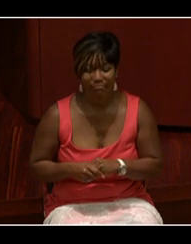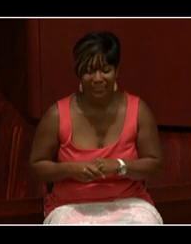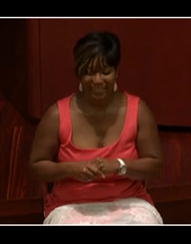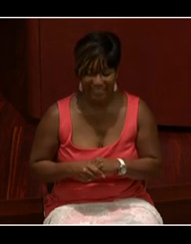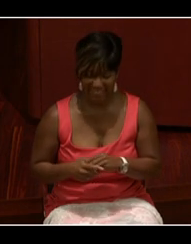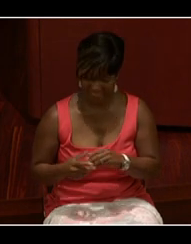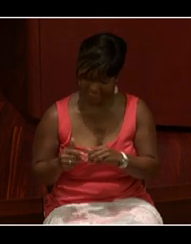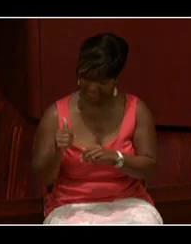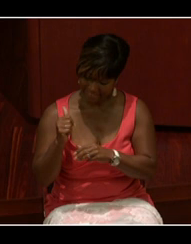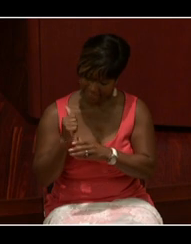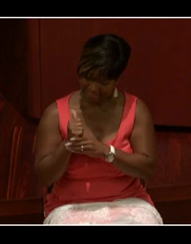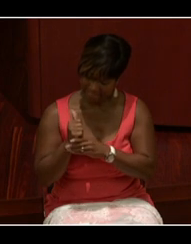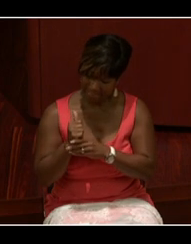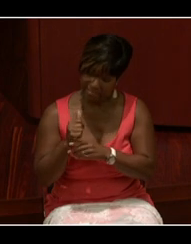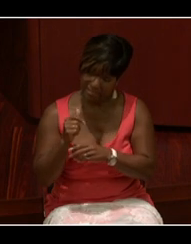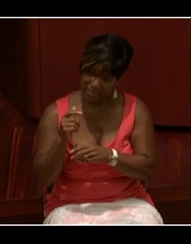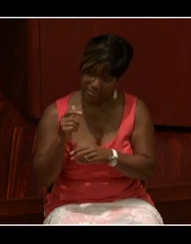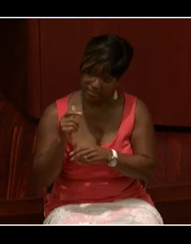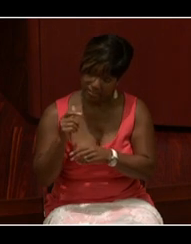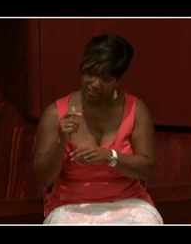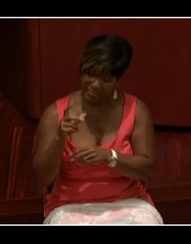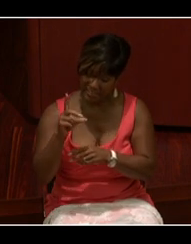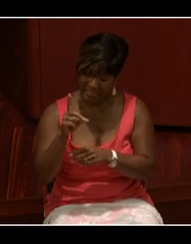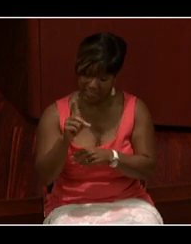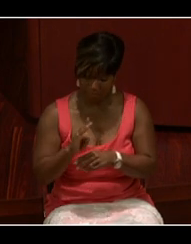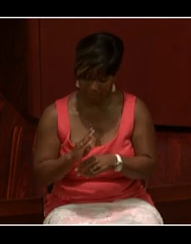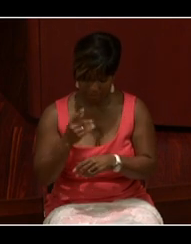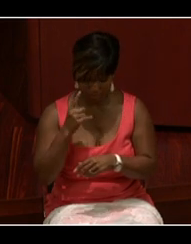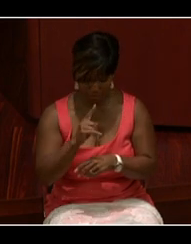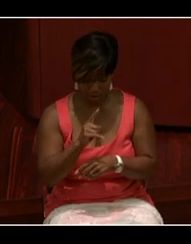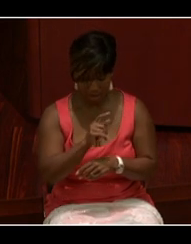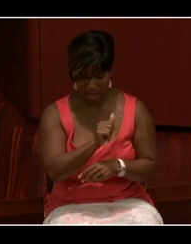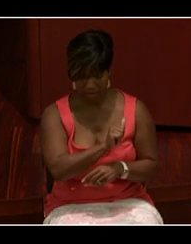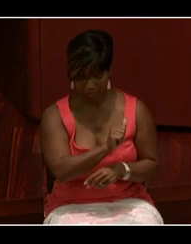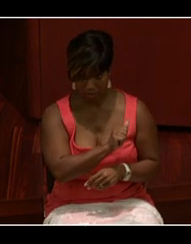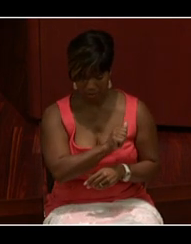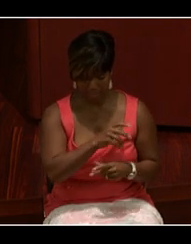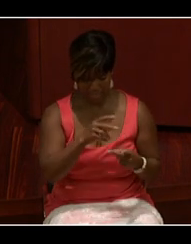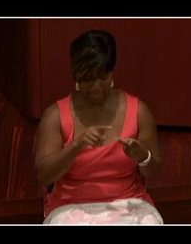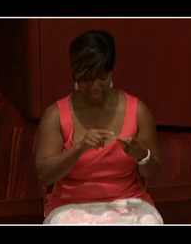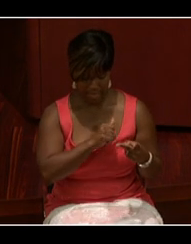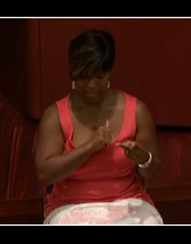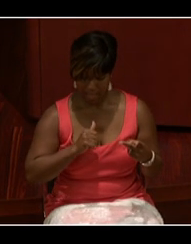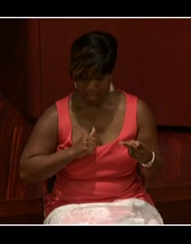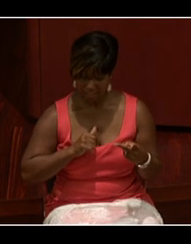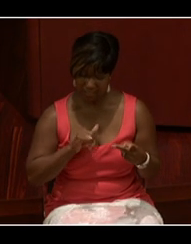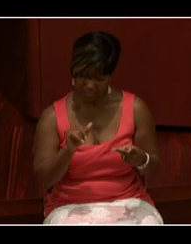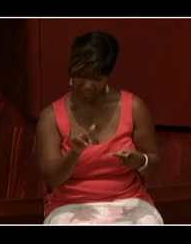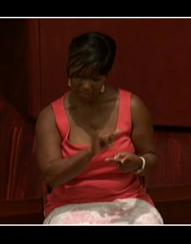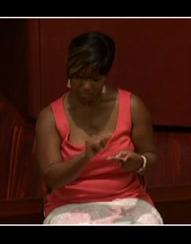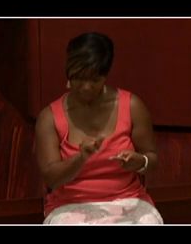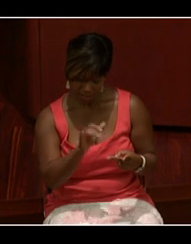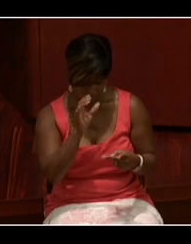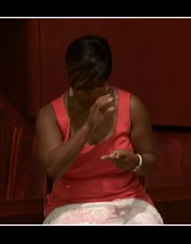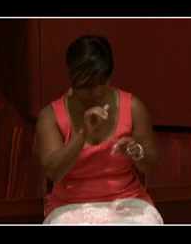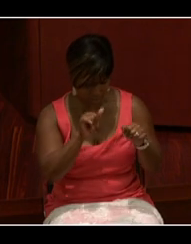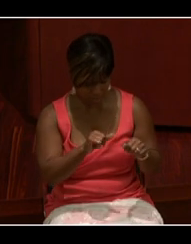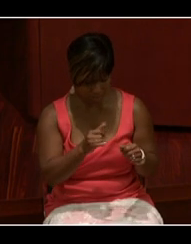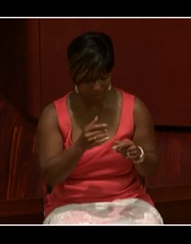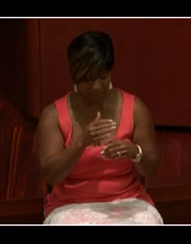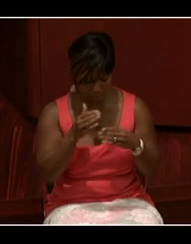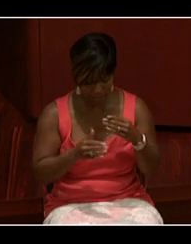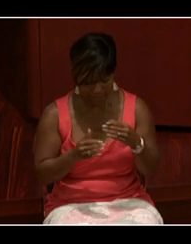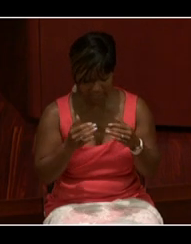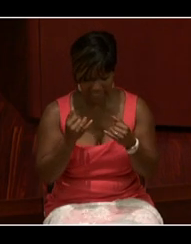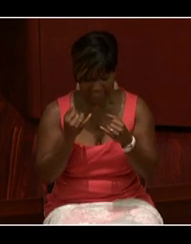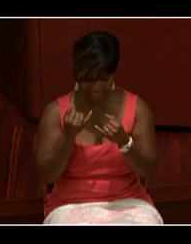The databases for Alcatraz, Atlanta, and Leavenworth on Ancestry are all fairly similar. Searches can be completed individually for each